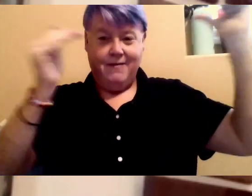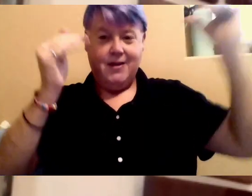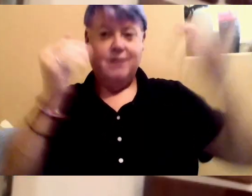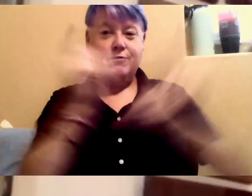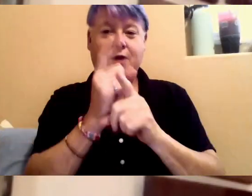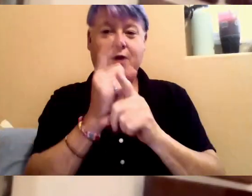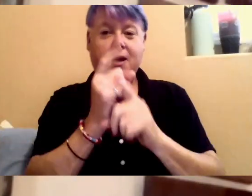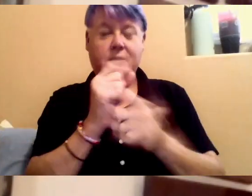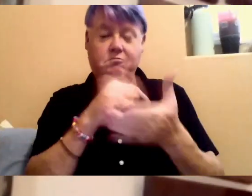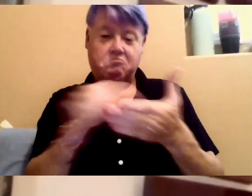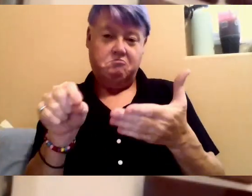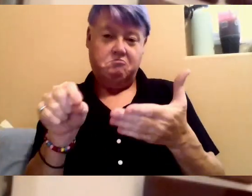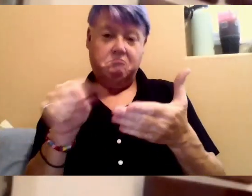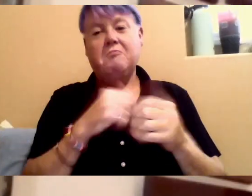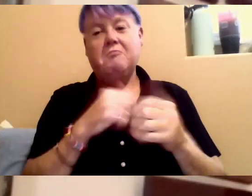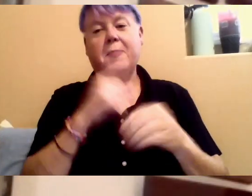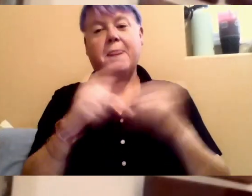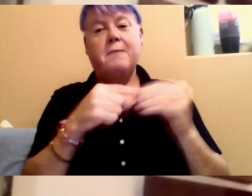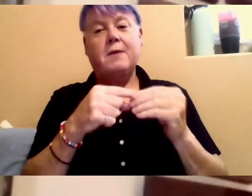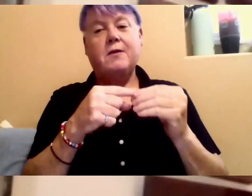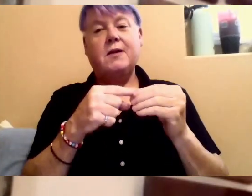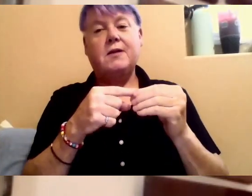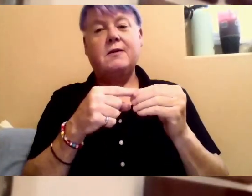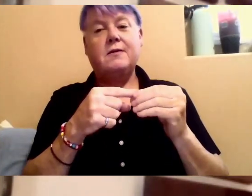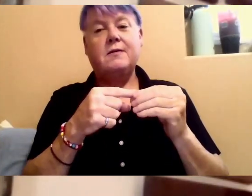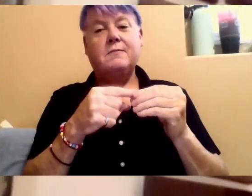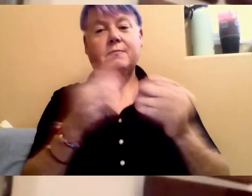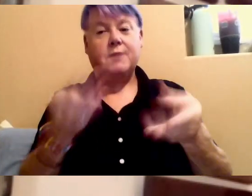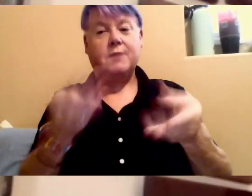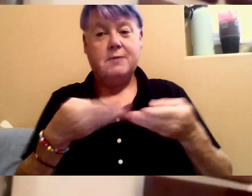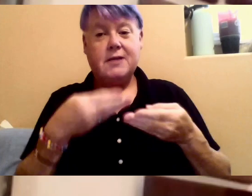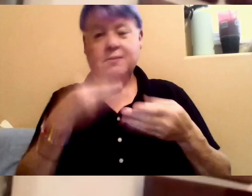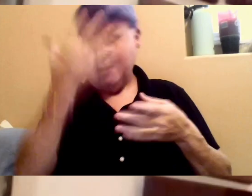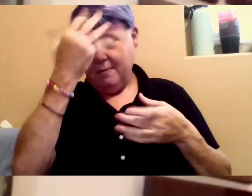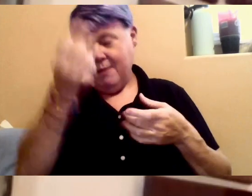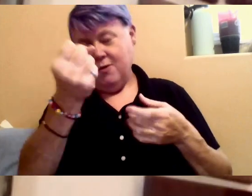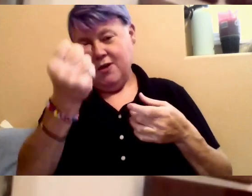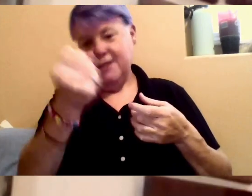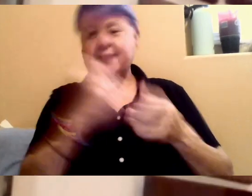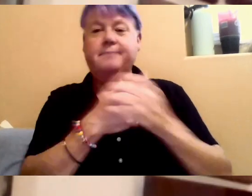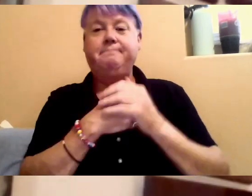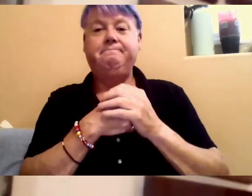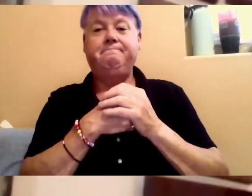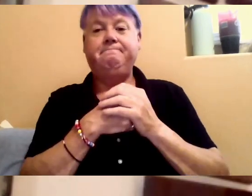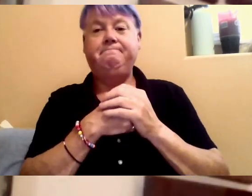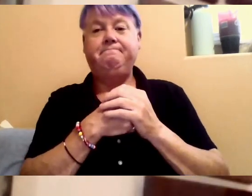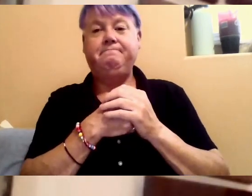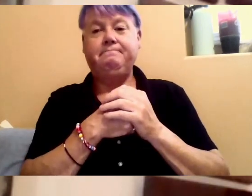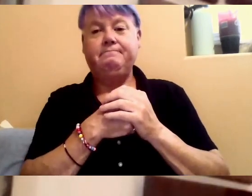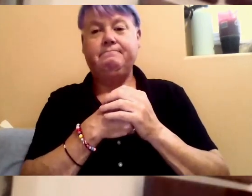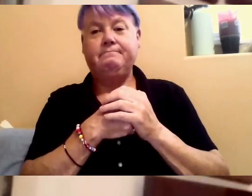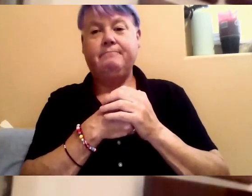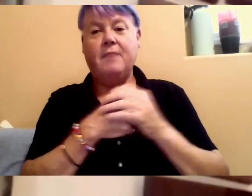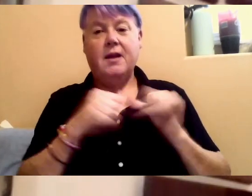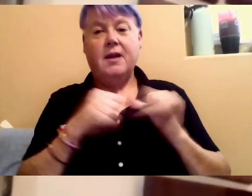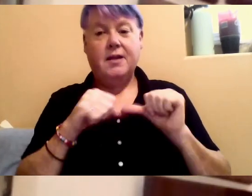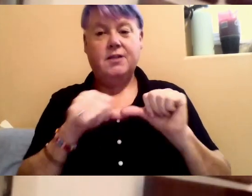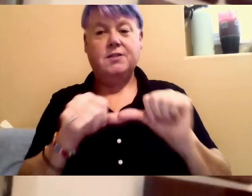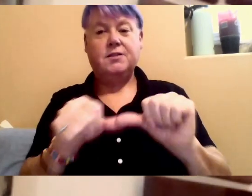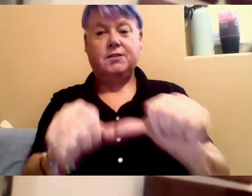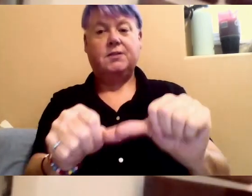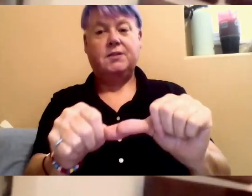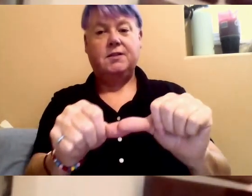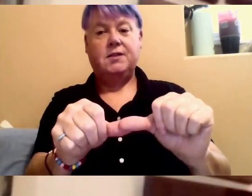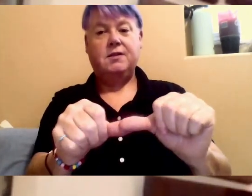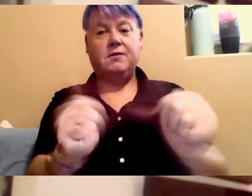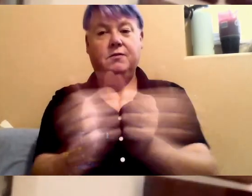brings back so much. And I've, I've just carried on with that. But